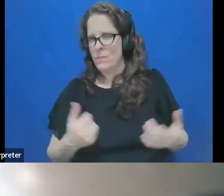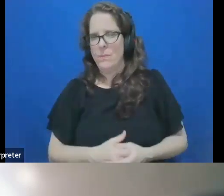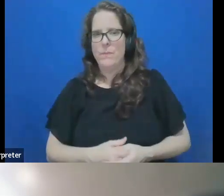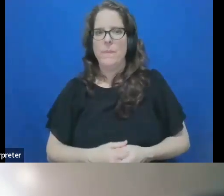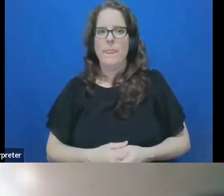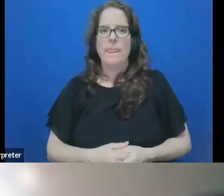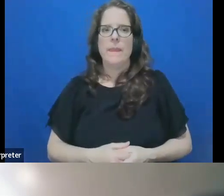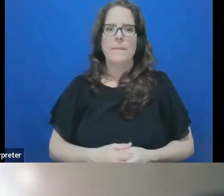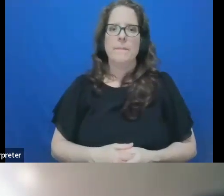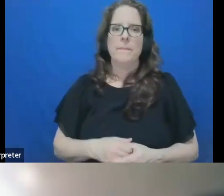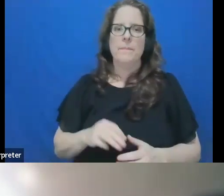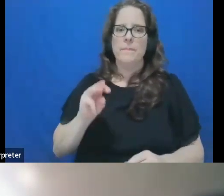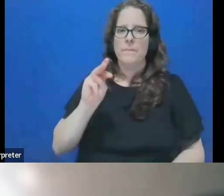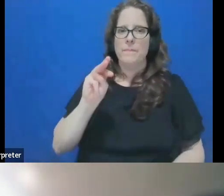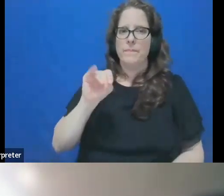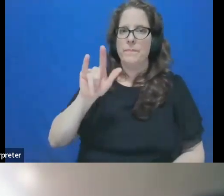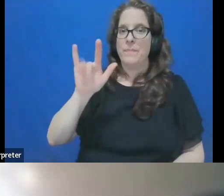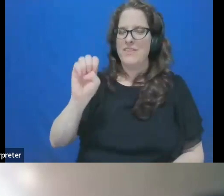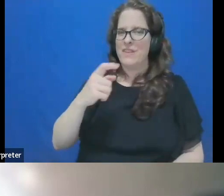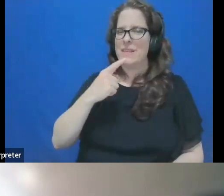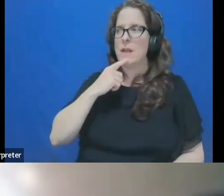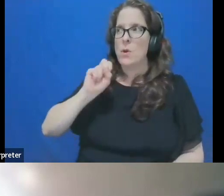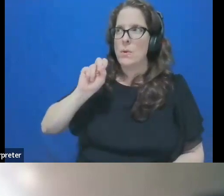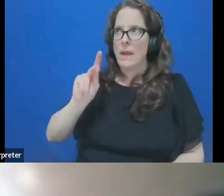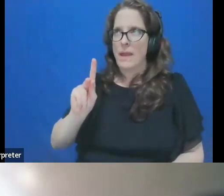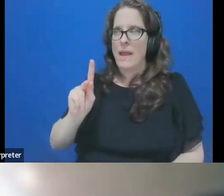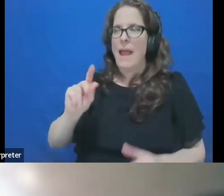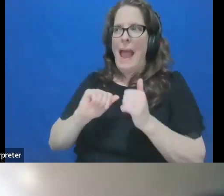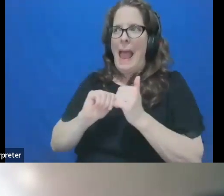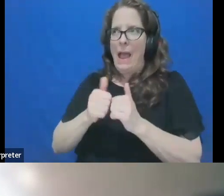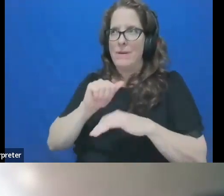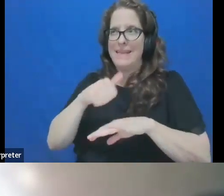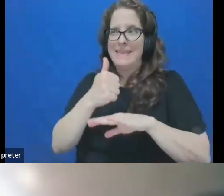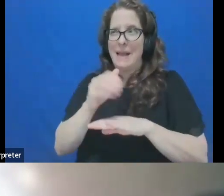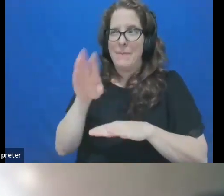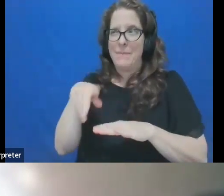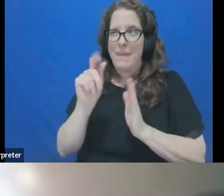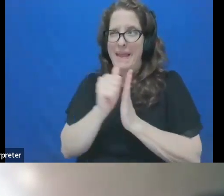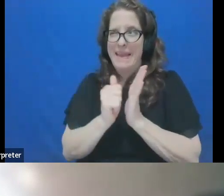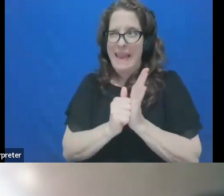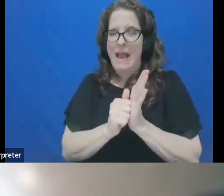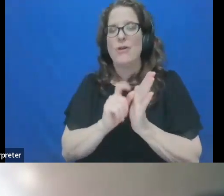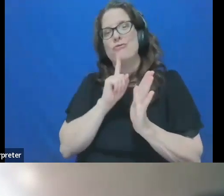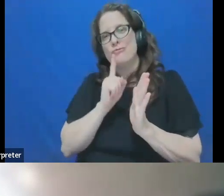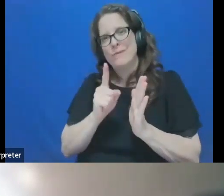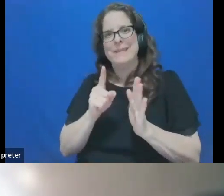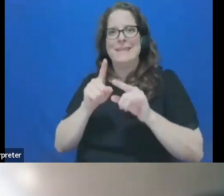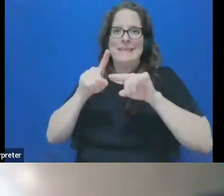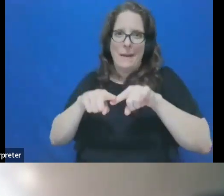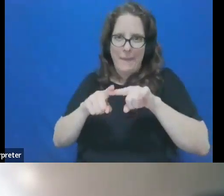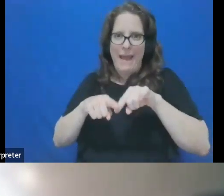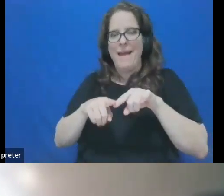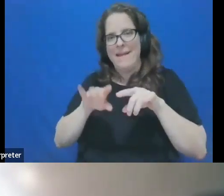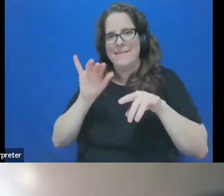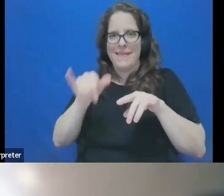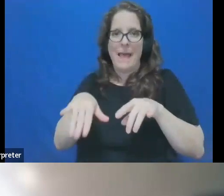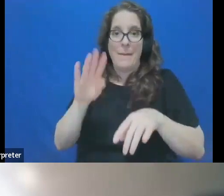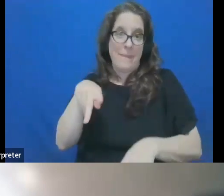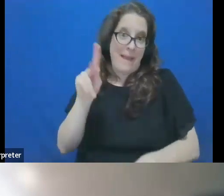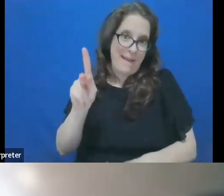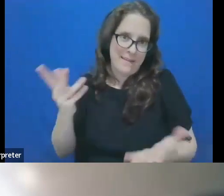Well, how do I set up a bank account? I mean, that would probably depend on the specific institution, but it can certainly be